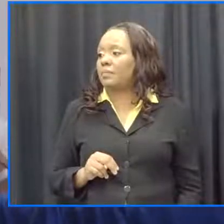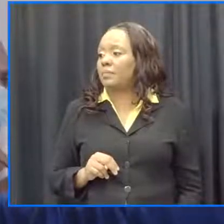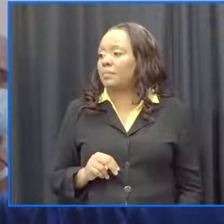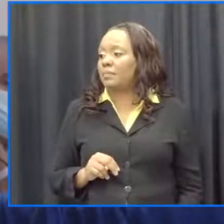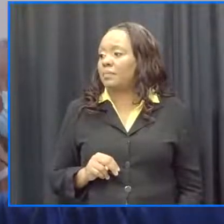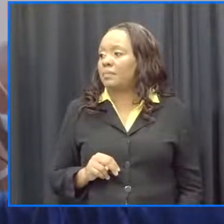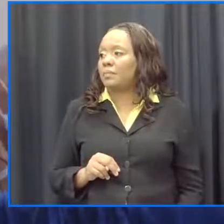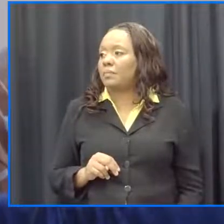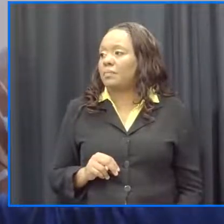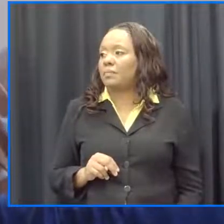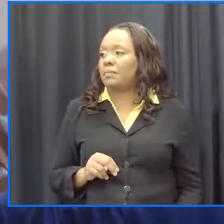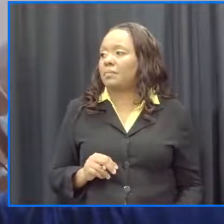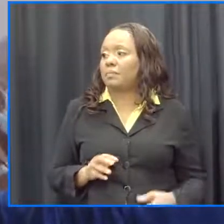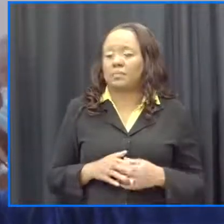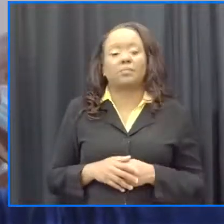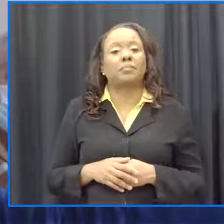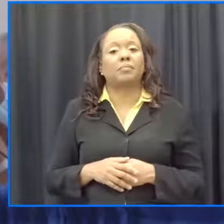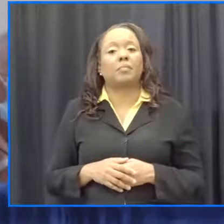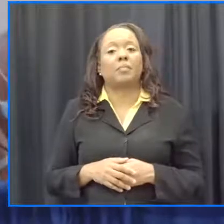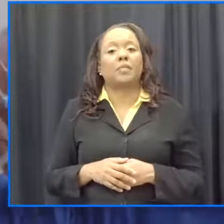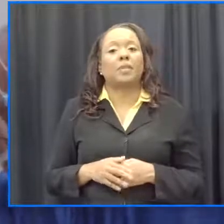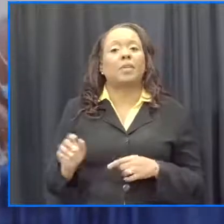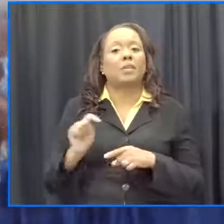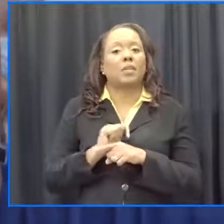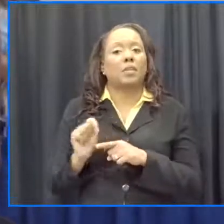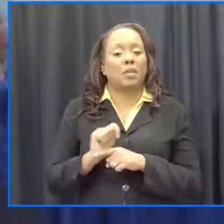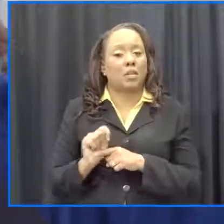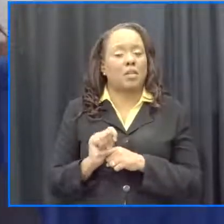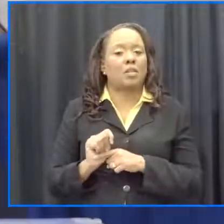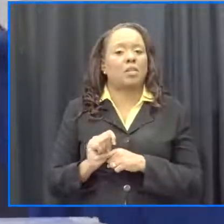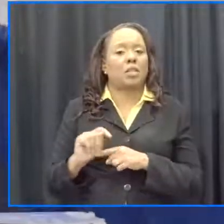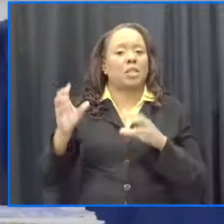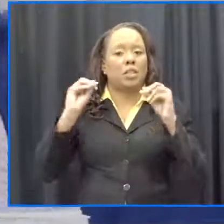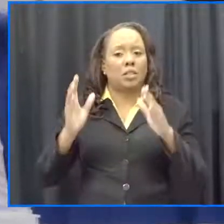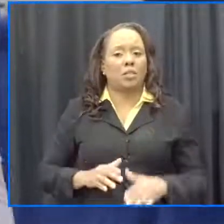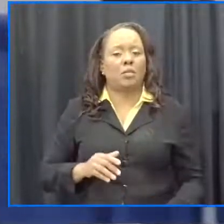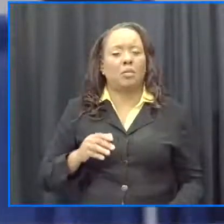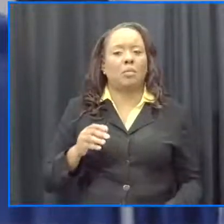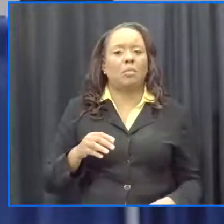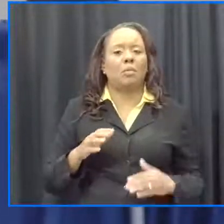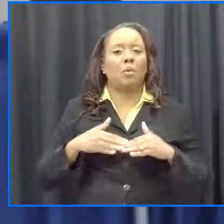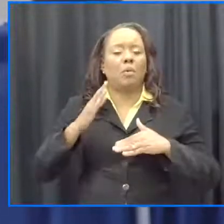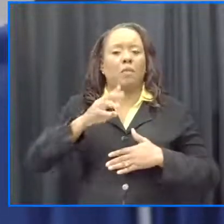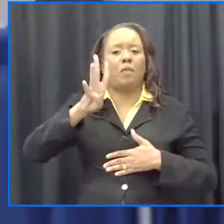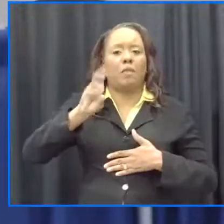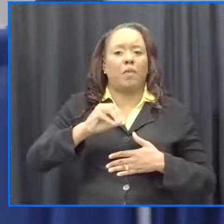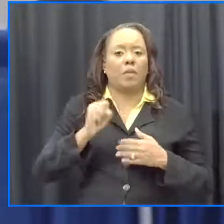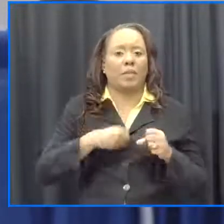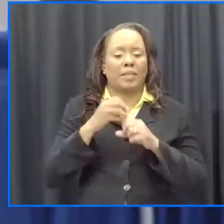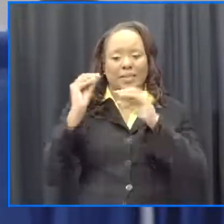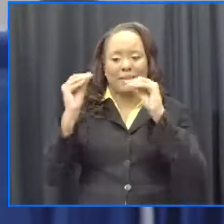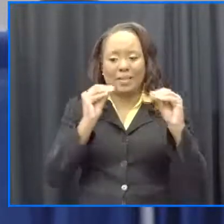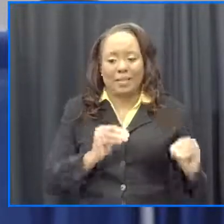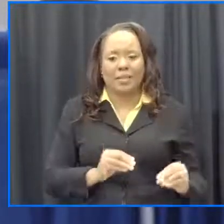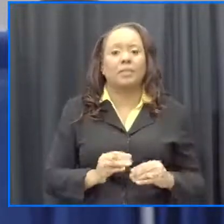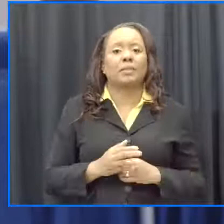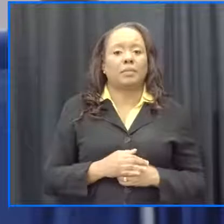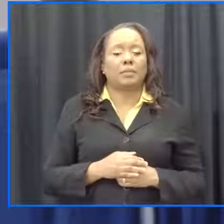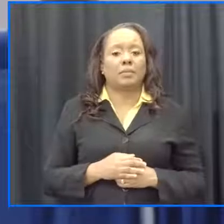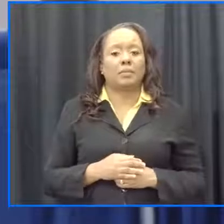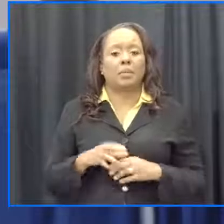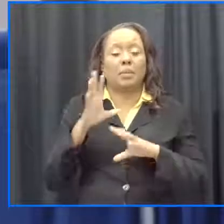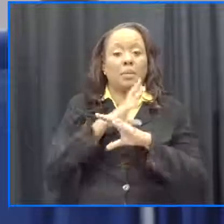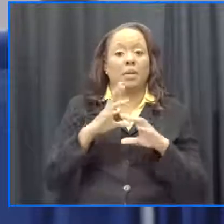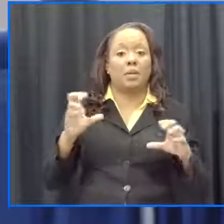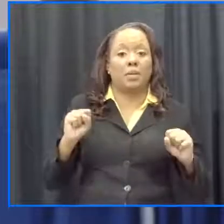Miss Marianne Redmond is a trained graduate teacher of 40-plus years experience and has been the